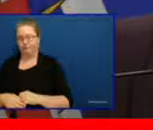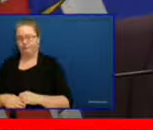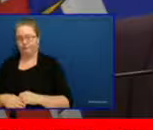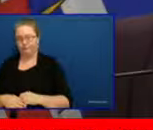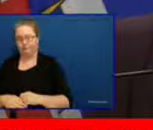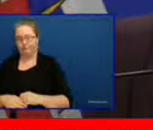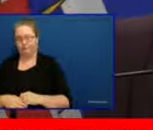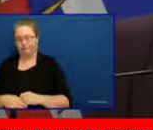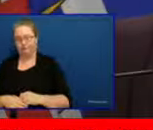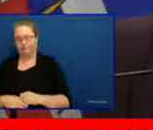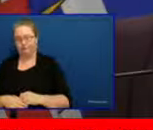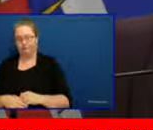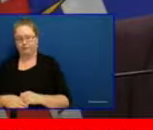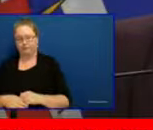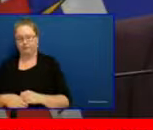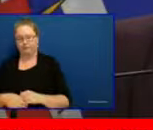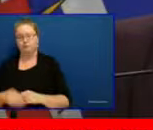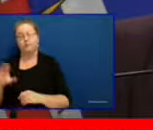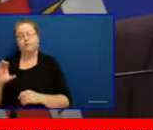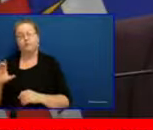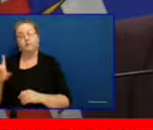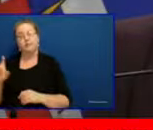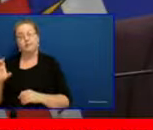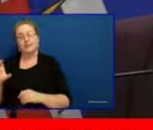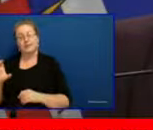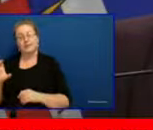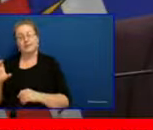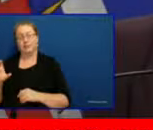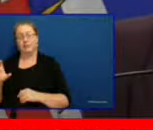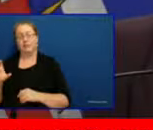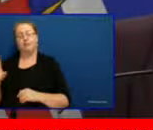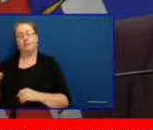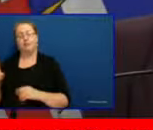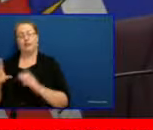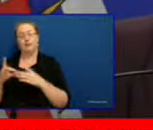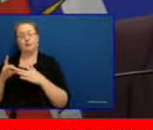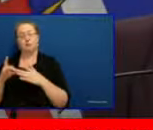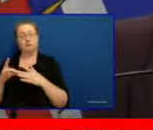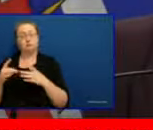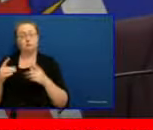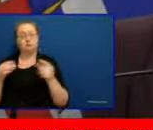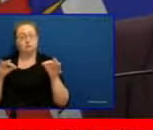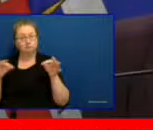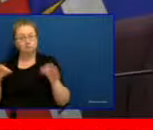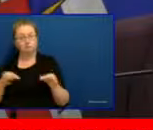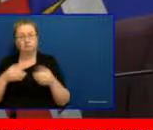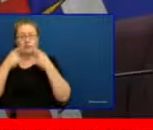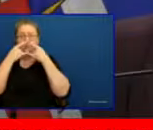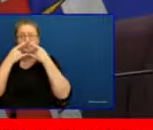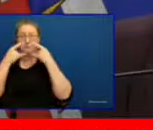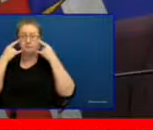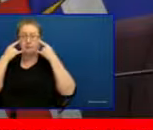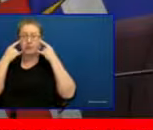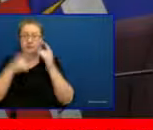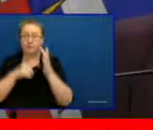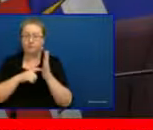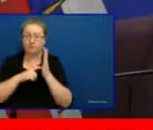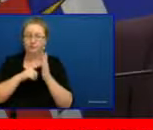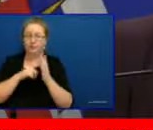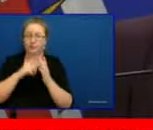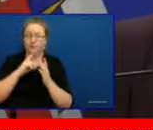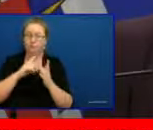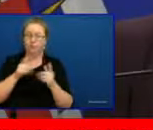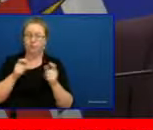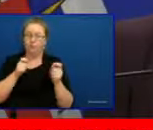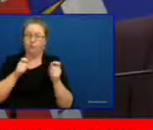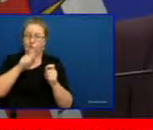Dr. Henry, I want to ask that the CDC updated its messaging on masks this week, saying that the benefits come from both source control